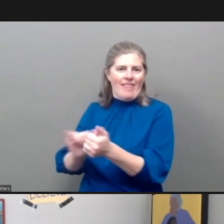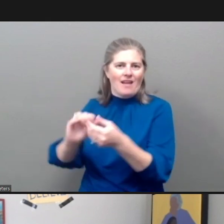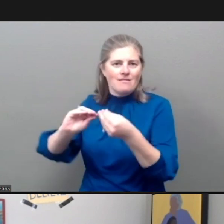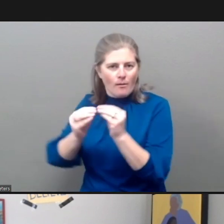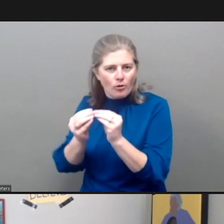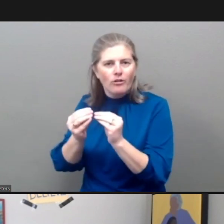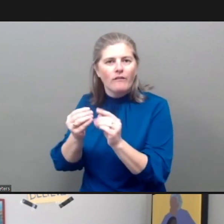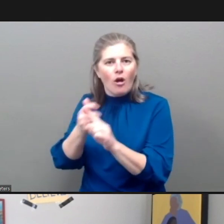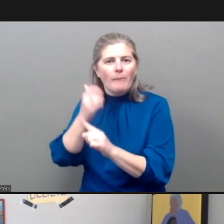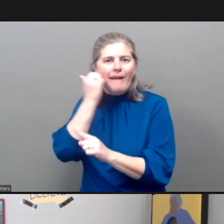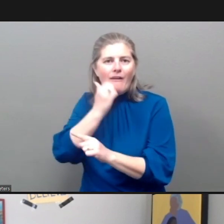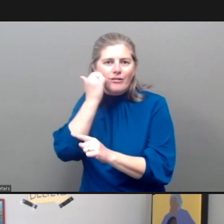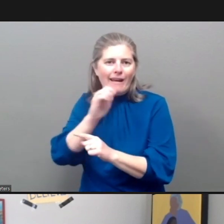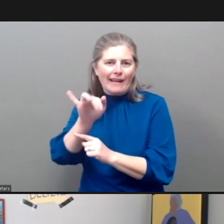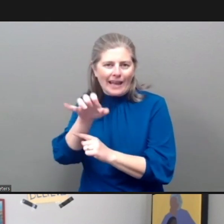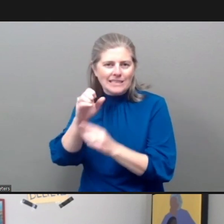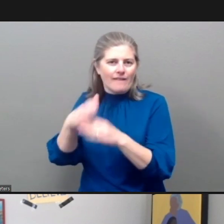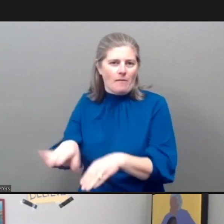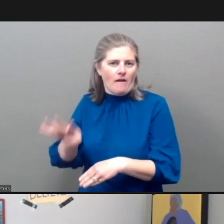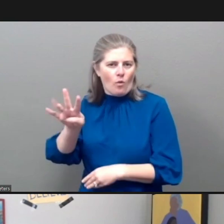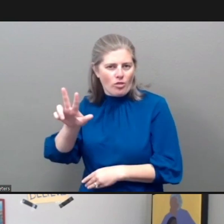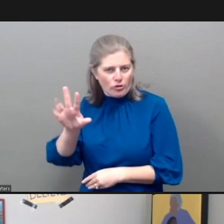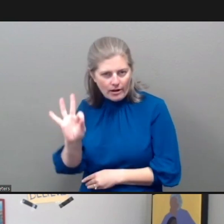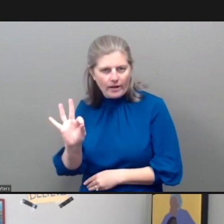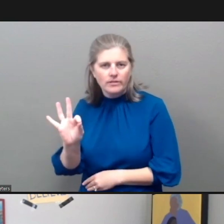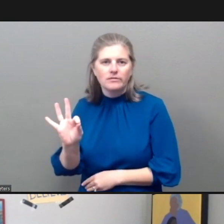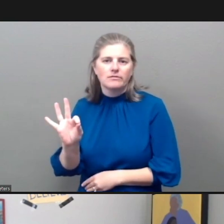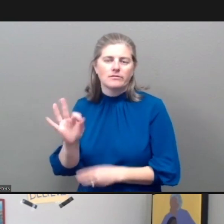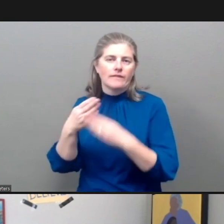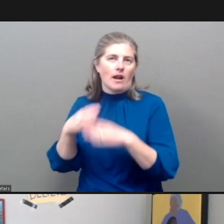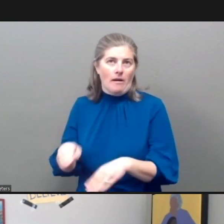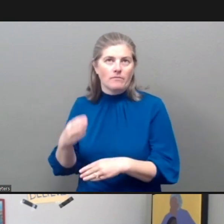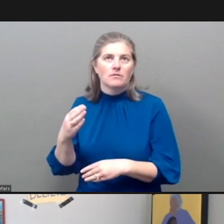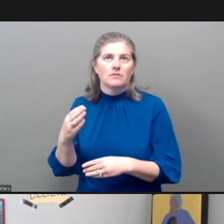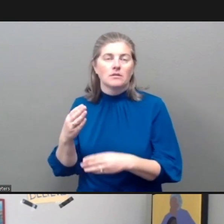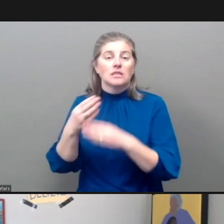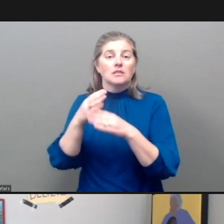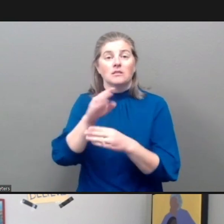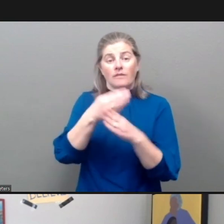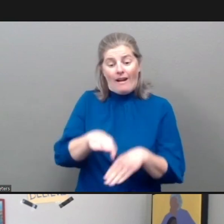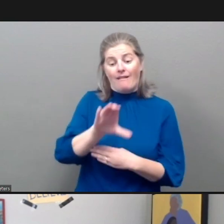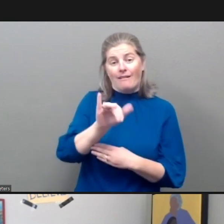in our report by 439 and by 14, divide the cases by